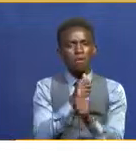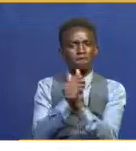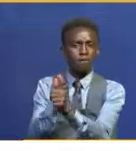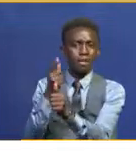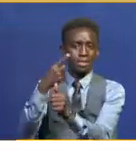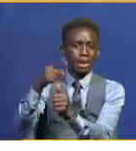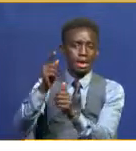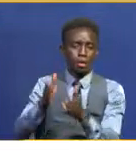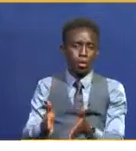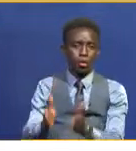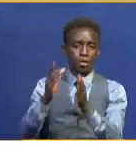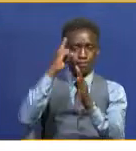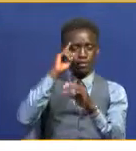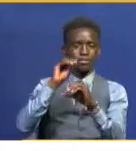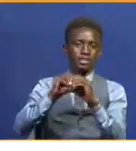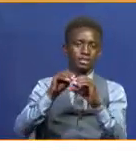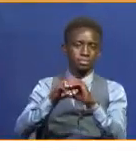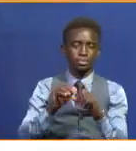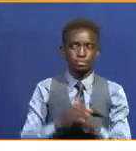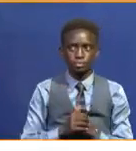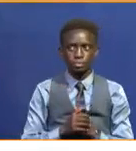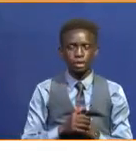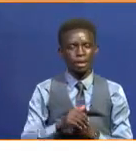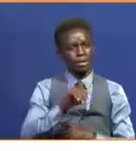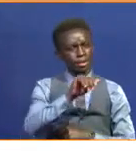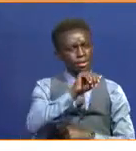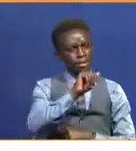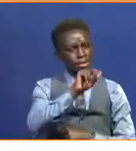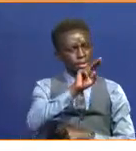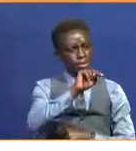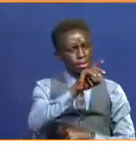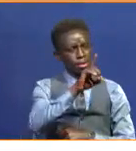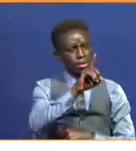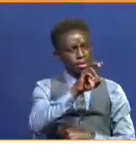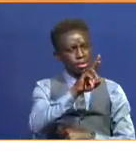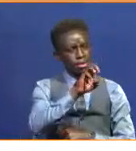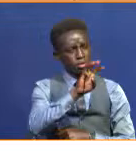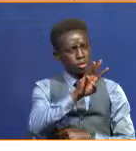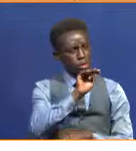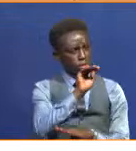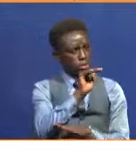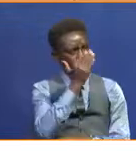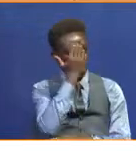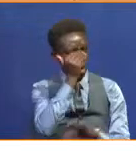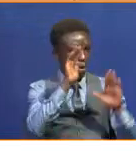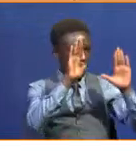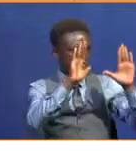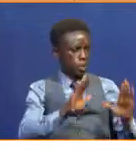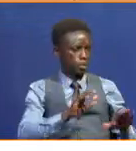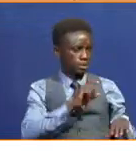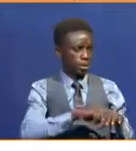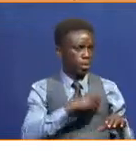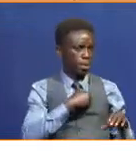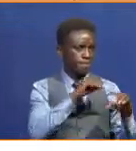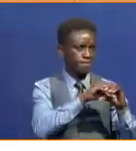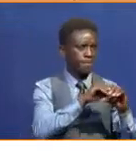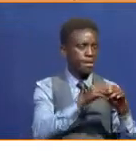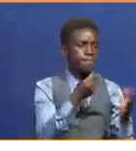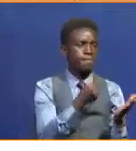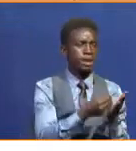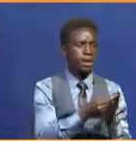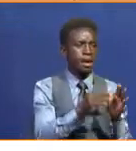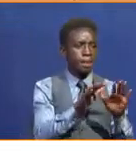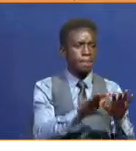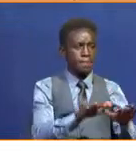investments. Andrew, why is it so important, if I want to invest in the financial market, to engage